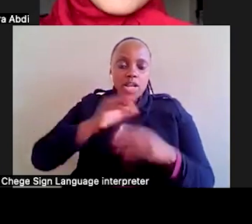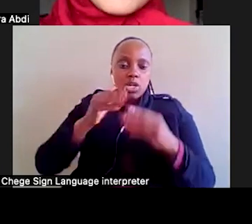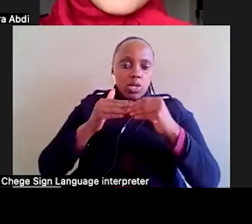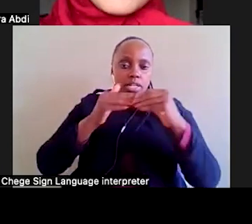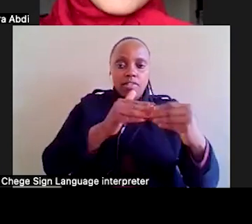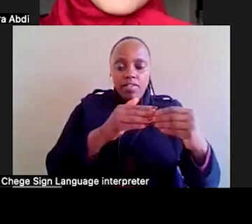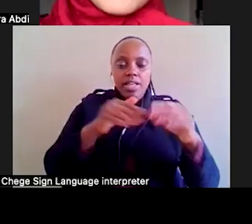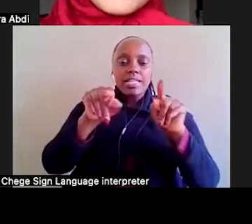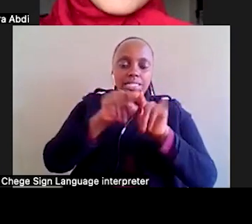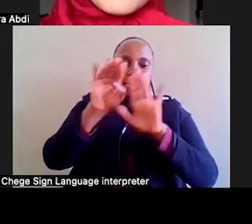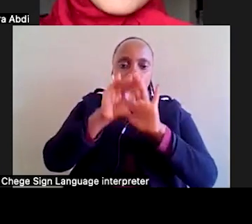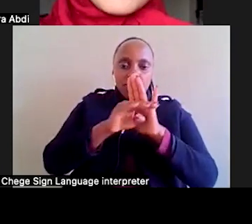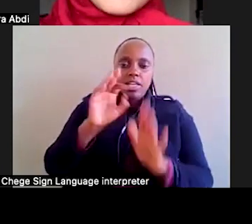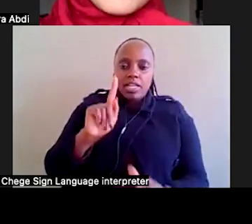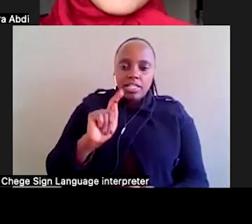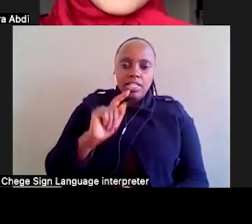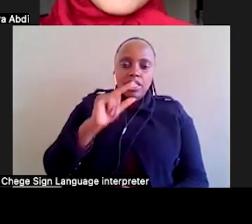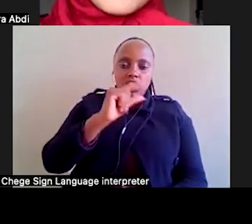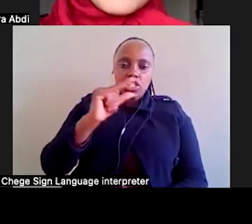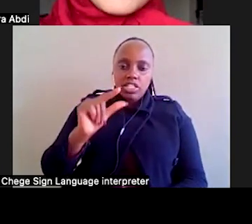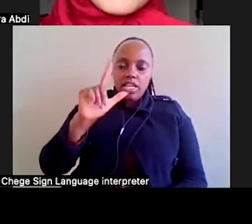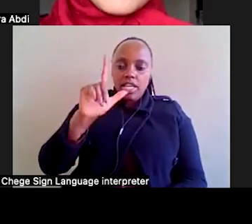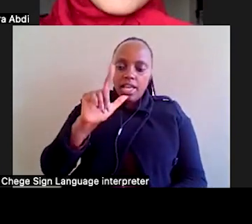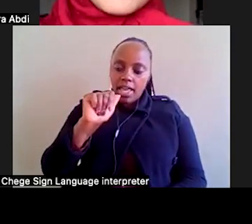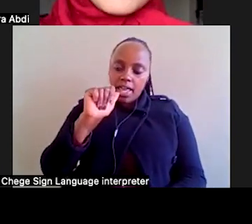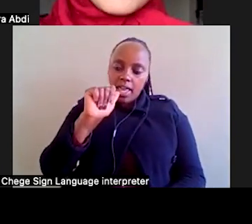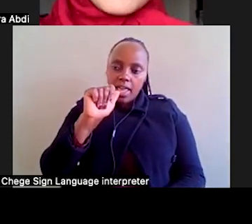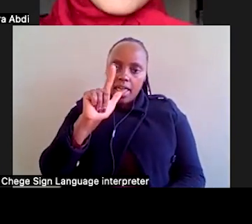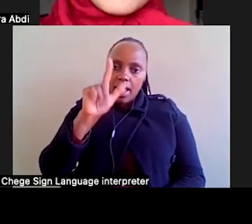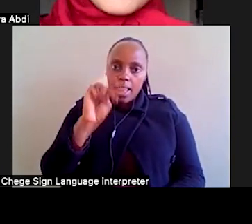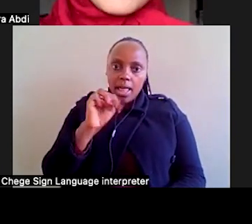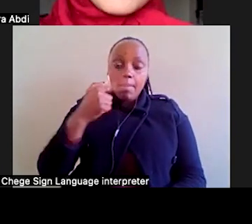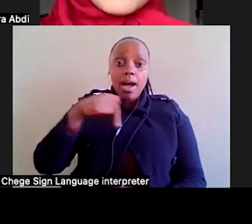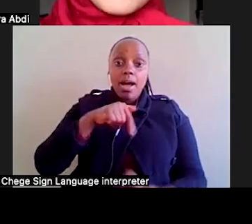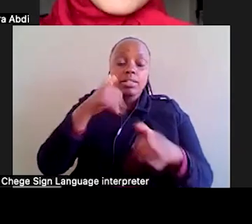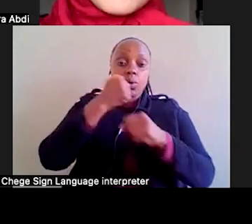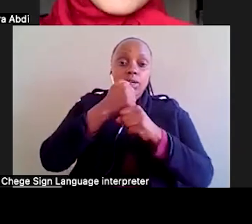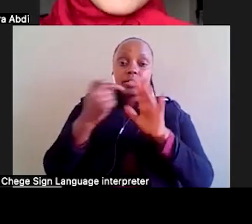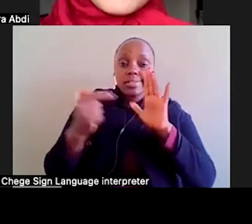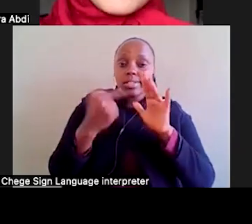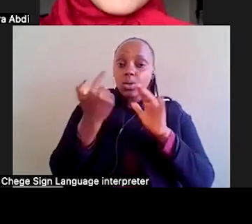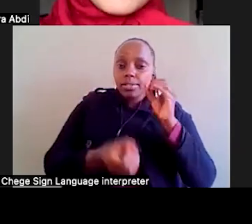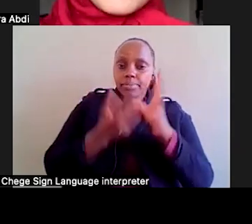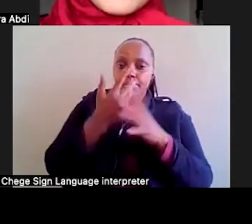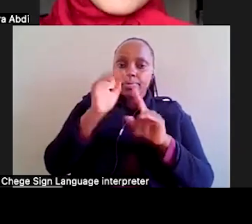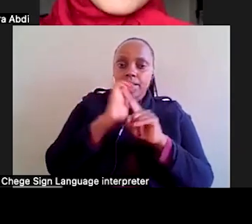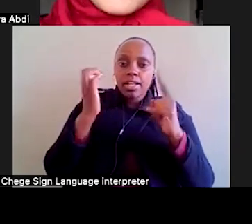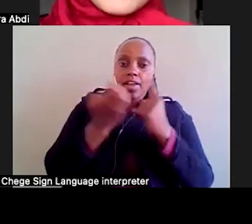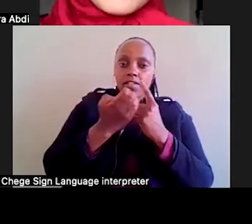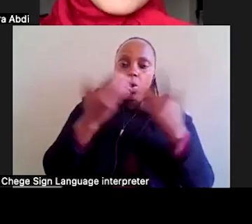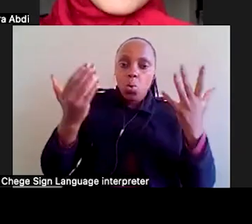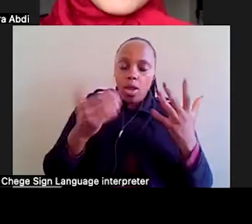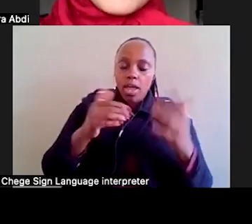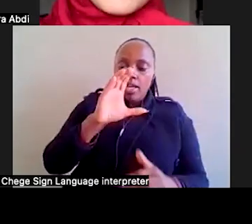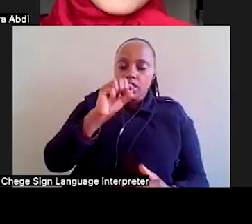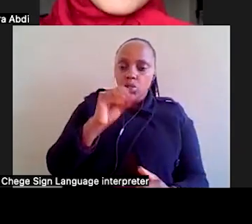a program, TGGLM. And how we did this is just creating an environment where the CSOs